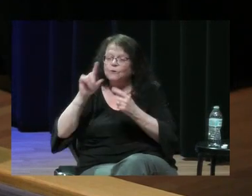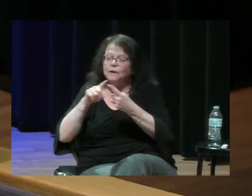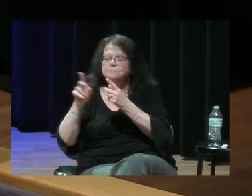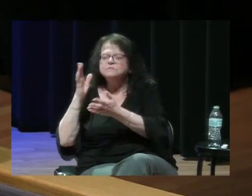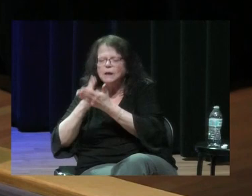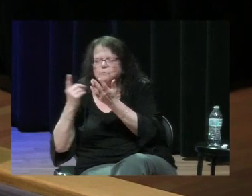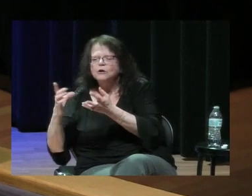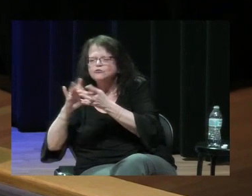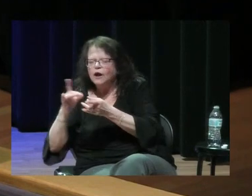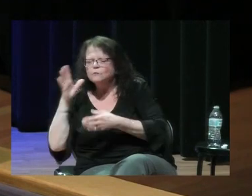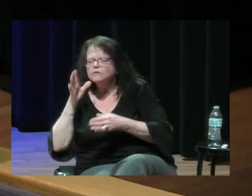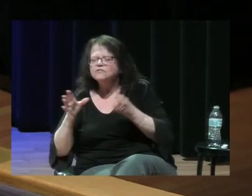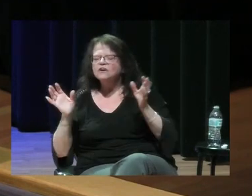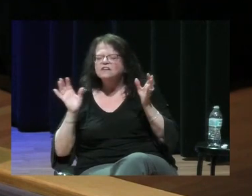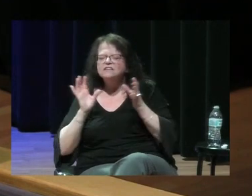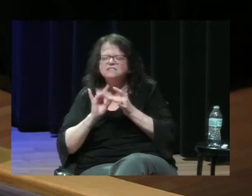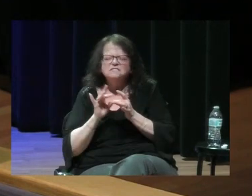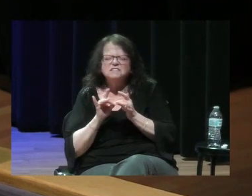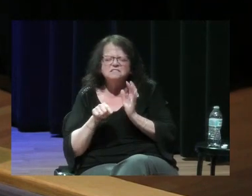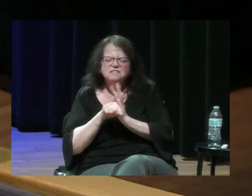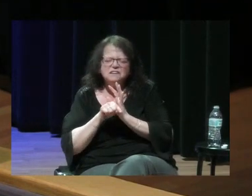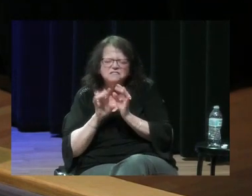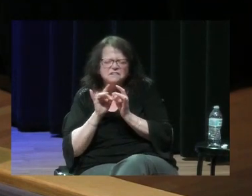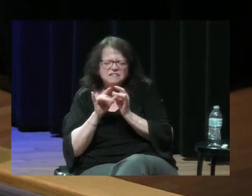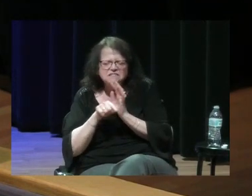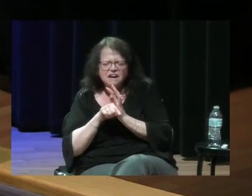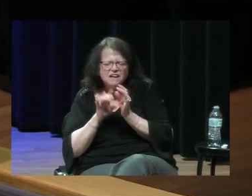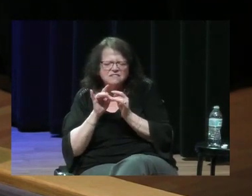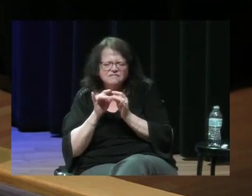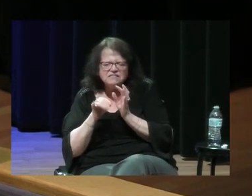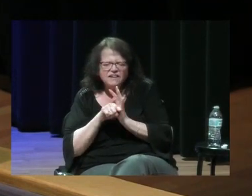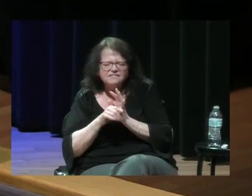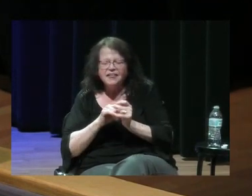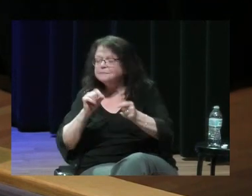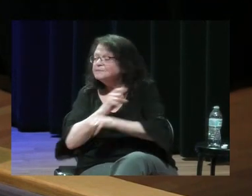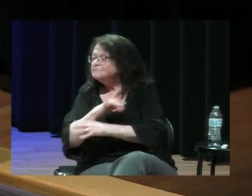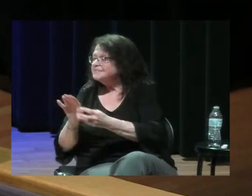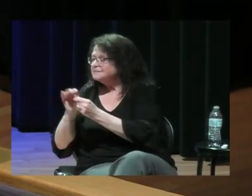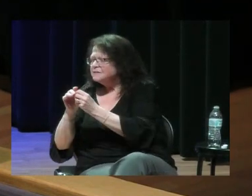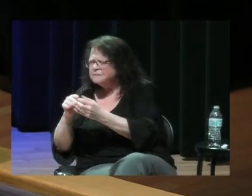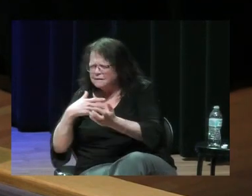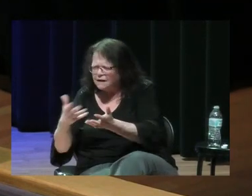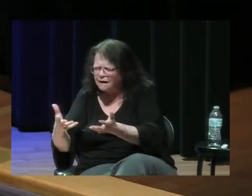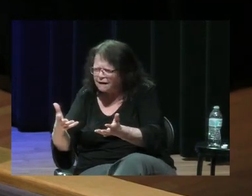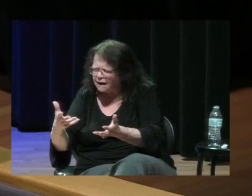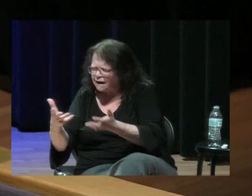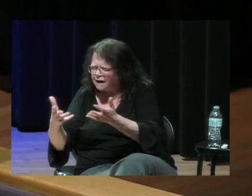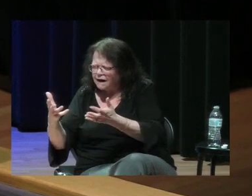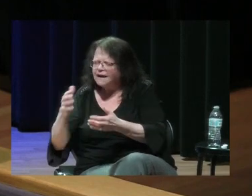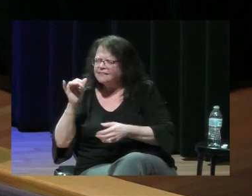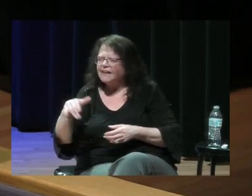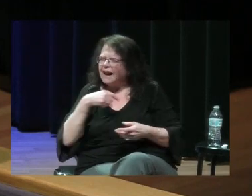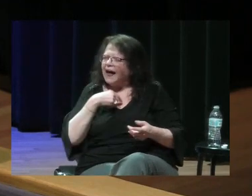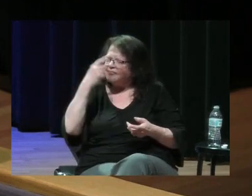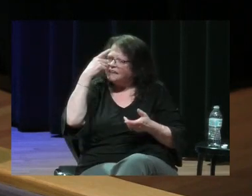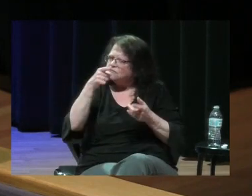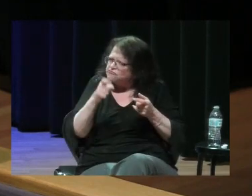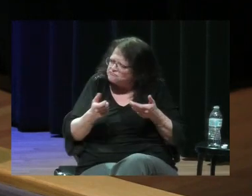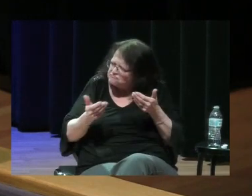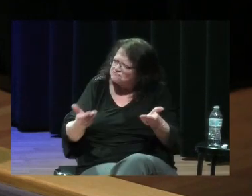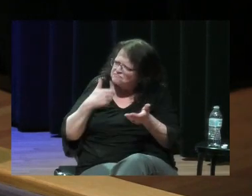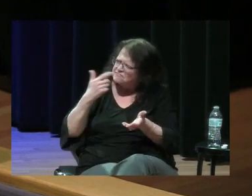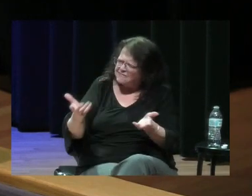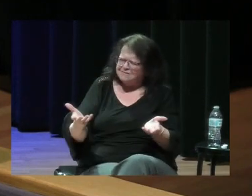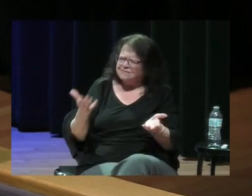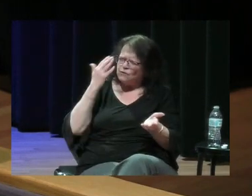is a space to just sort of, not even humor, but to point out the absurdity in 2023 to make